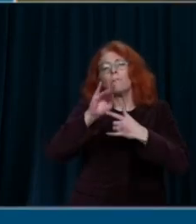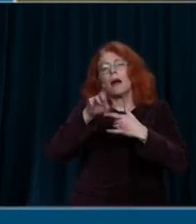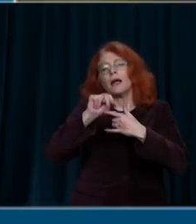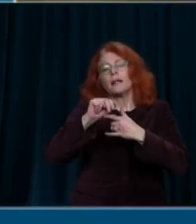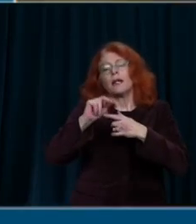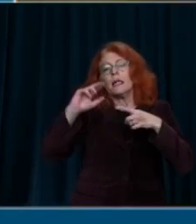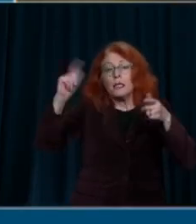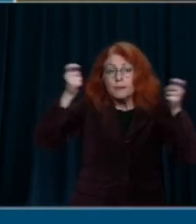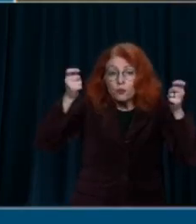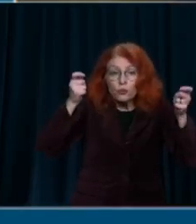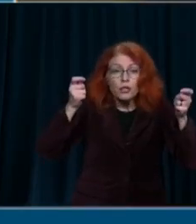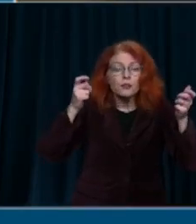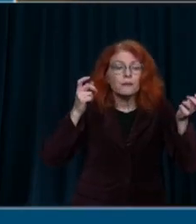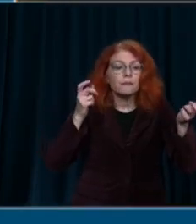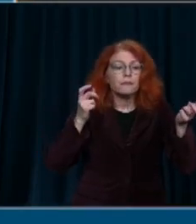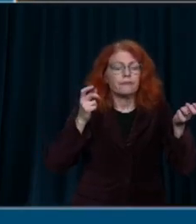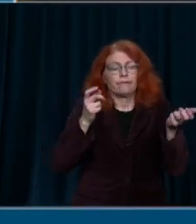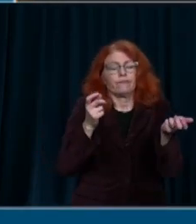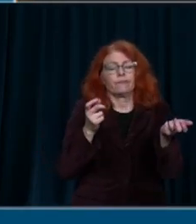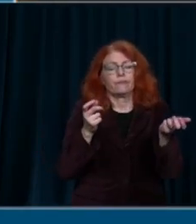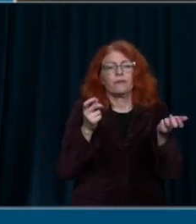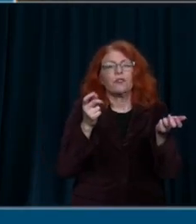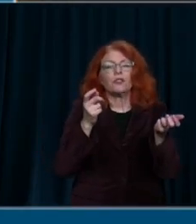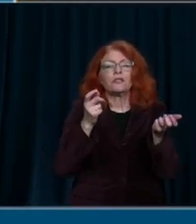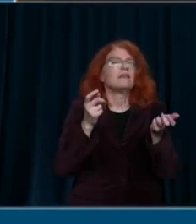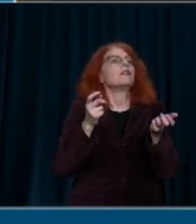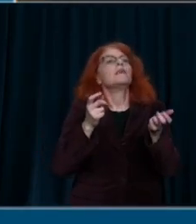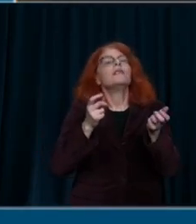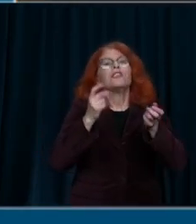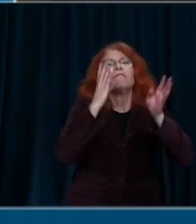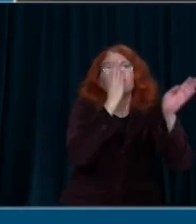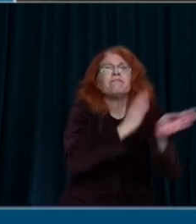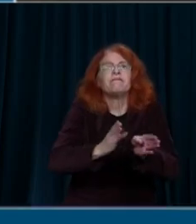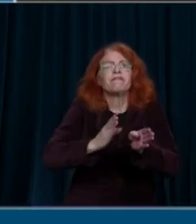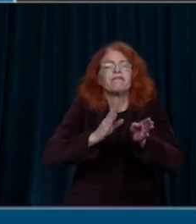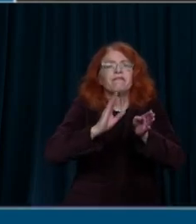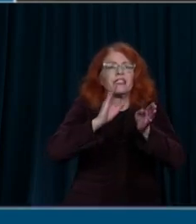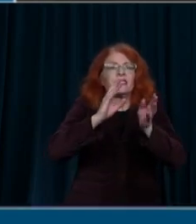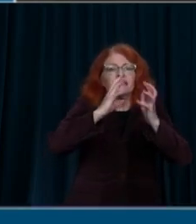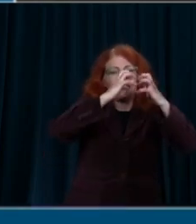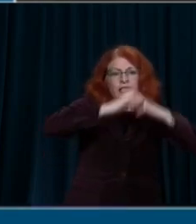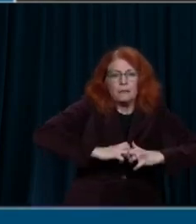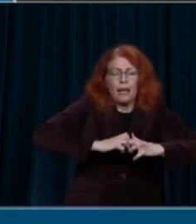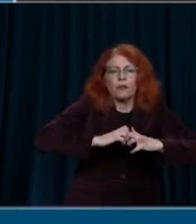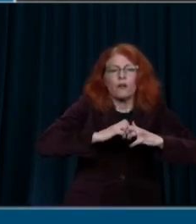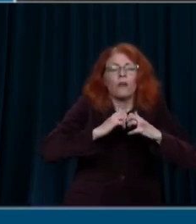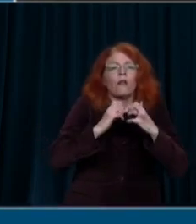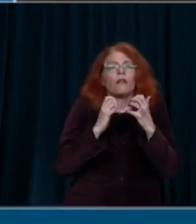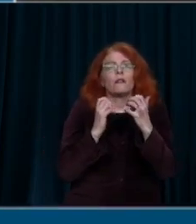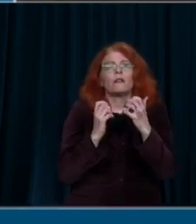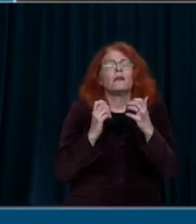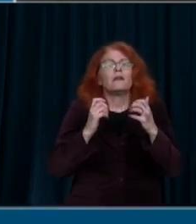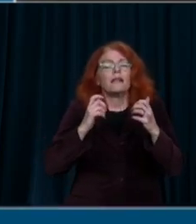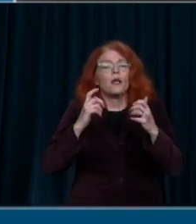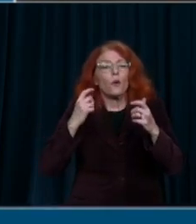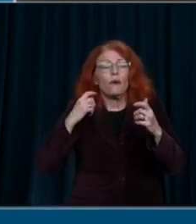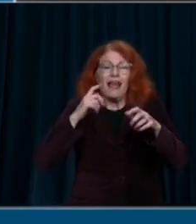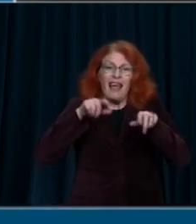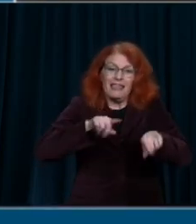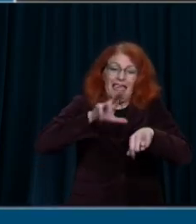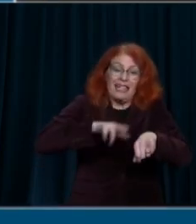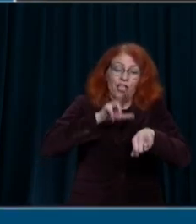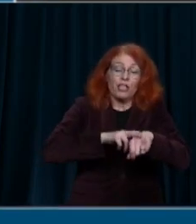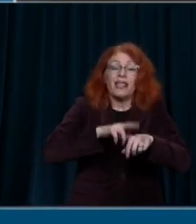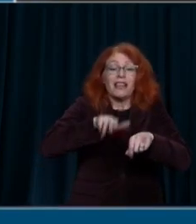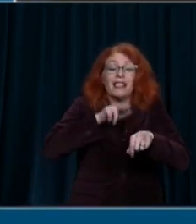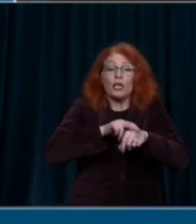administration has completely dismantled what we know of as security as a nation, and what we all know is a nation without borders